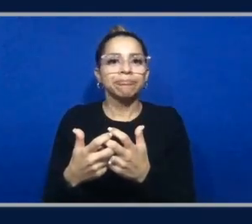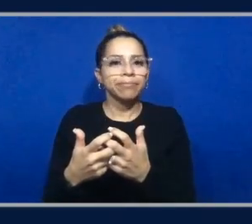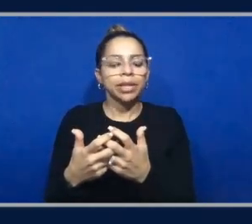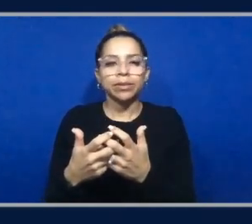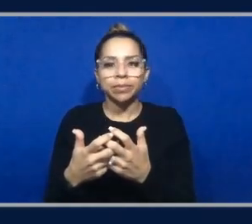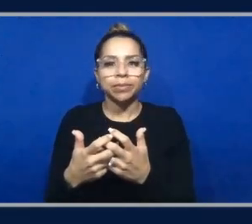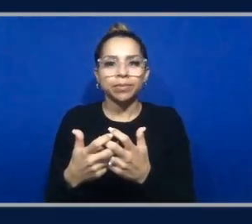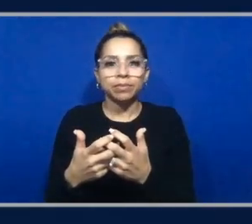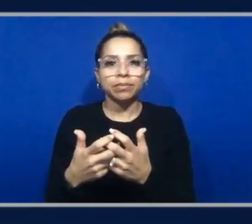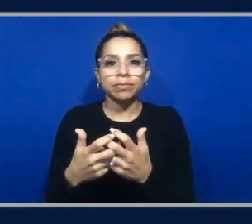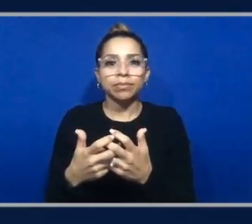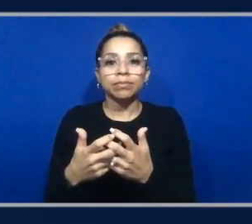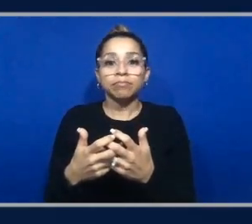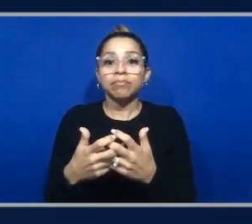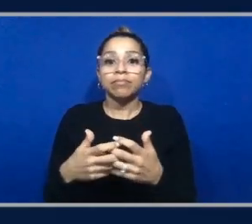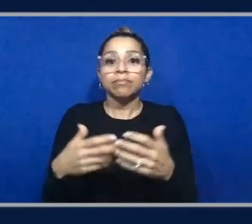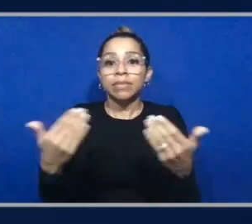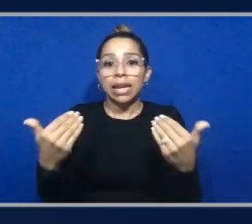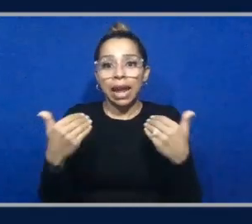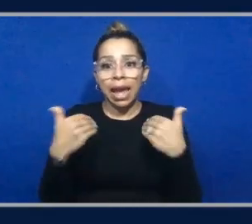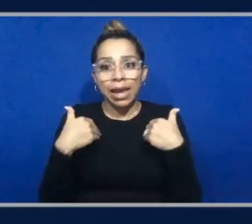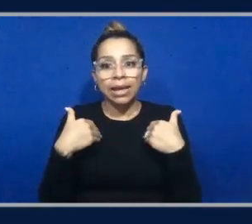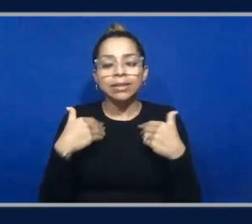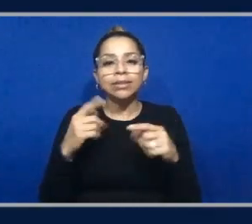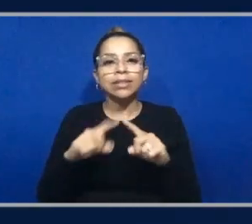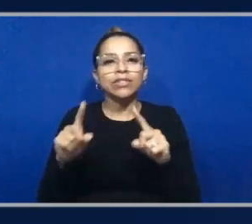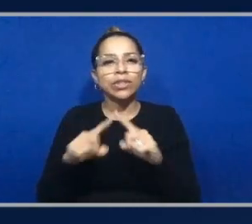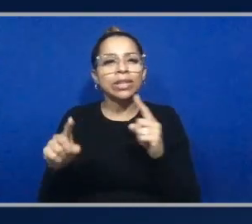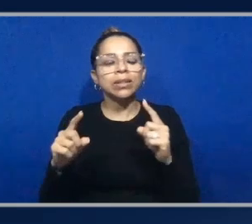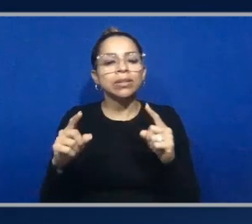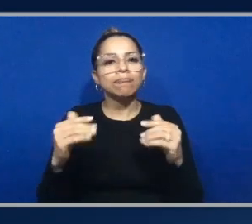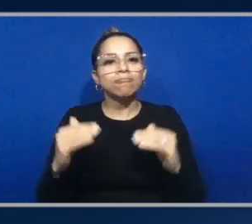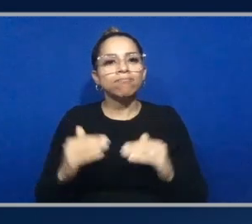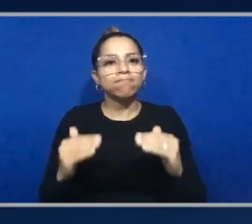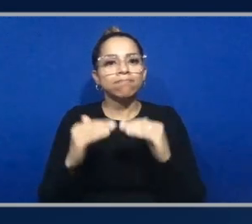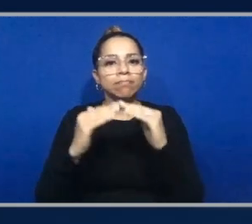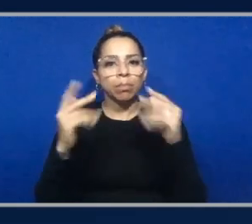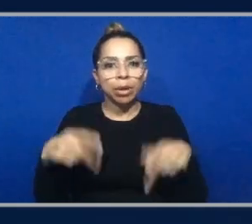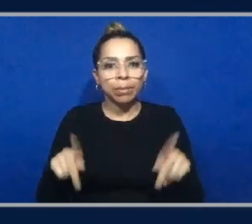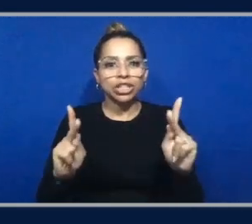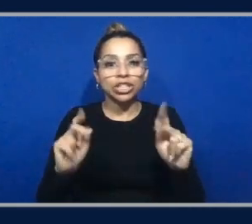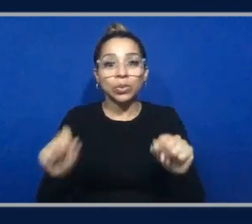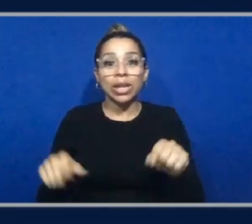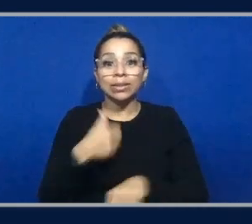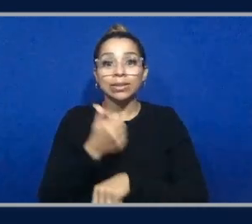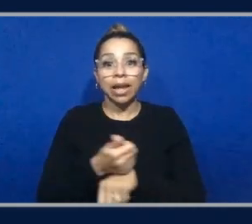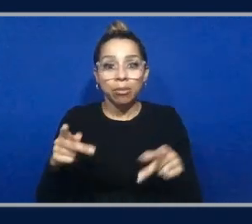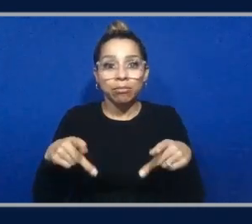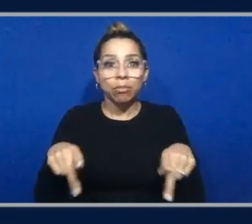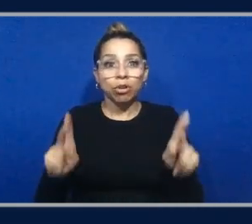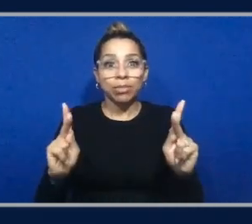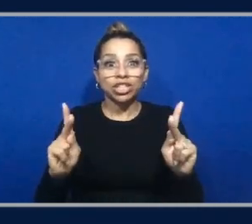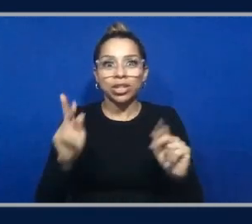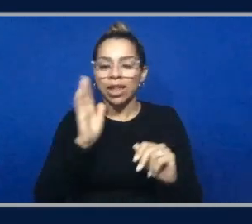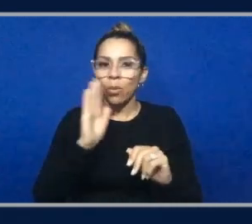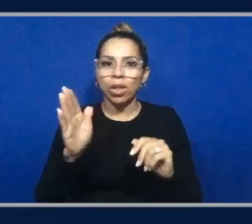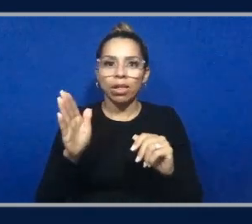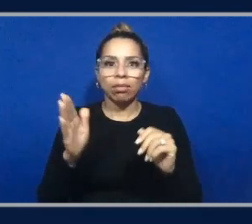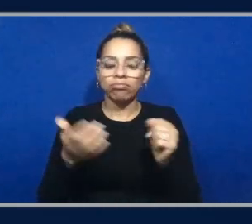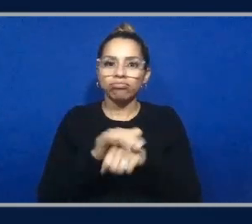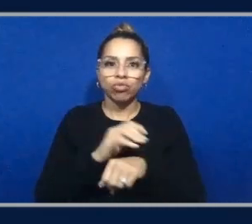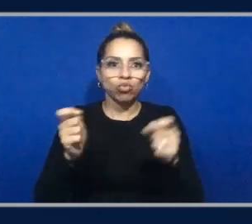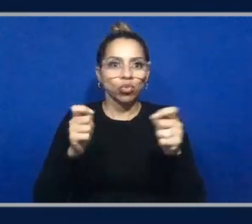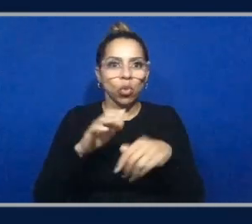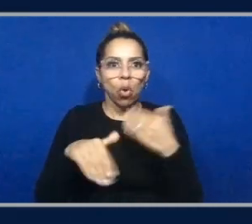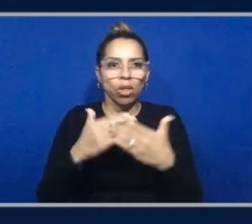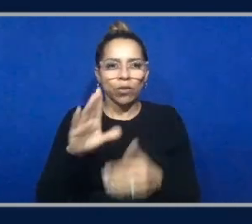it has integrated permissions, so you can set up permission once that rules all your data. All right, so let's take a step back for everyone on